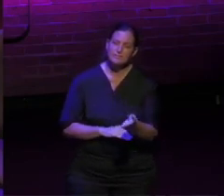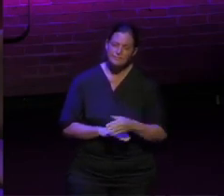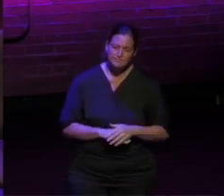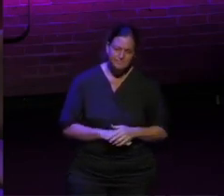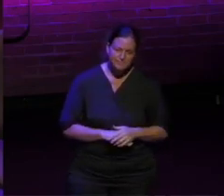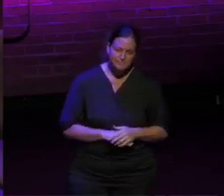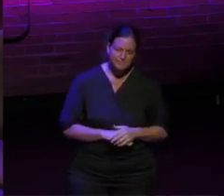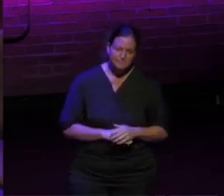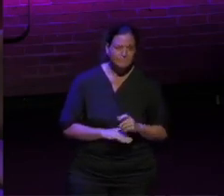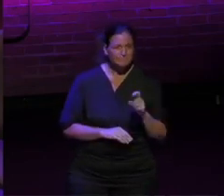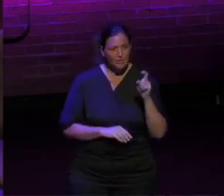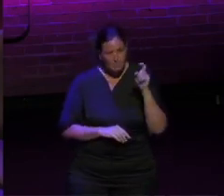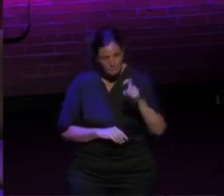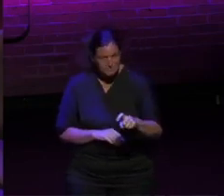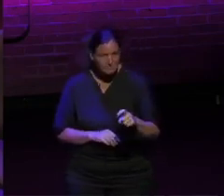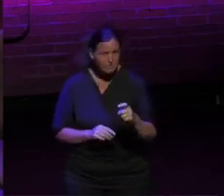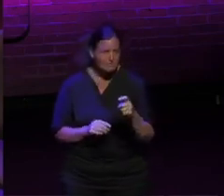there. What we need to do